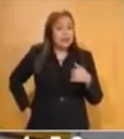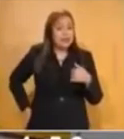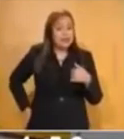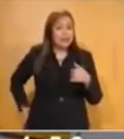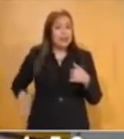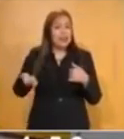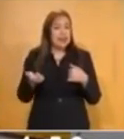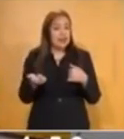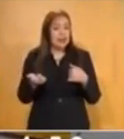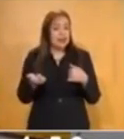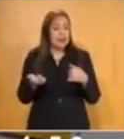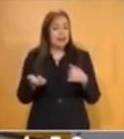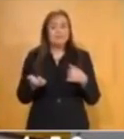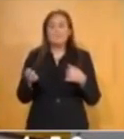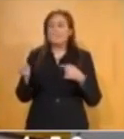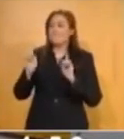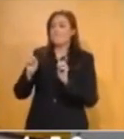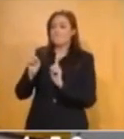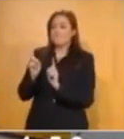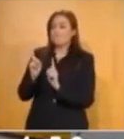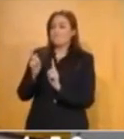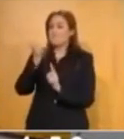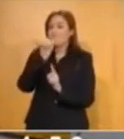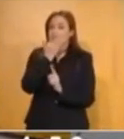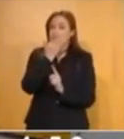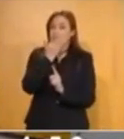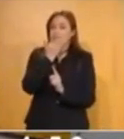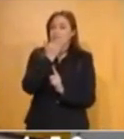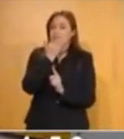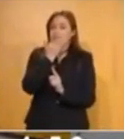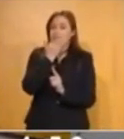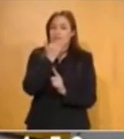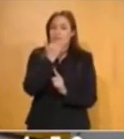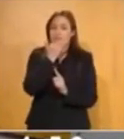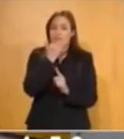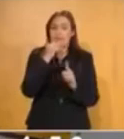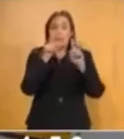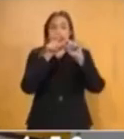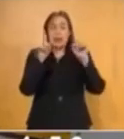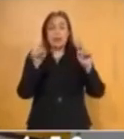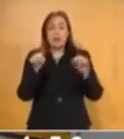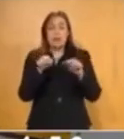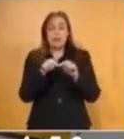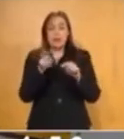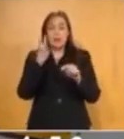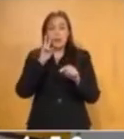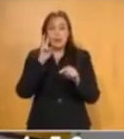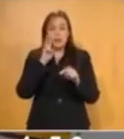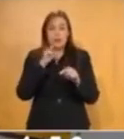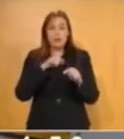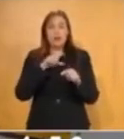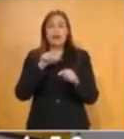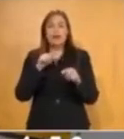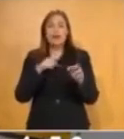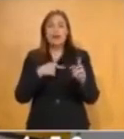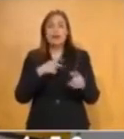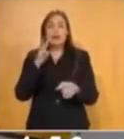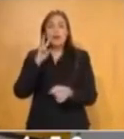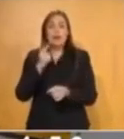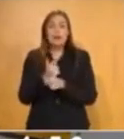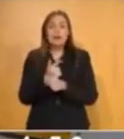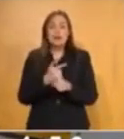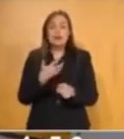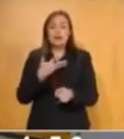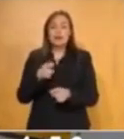person answers, no, sorry. In the caption, we have a man asks about the wallet. And in the end,